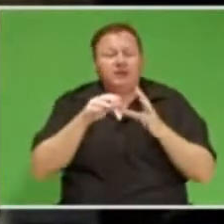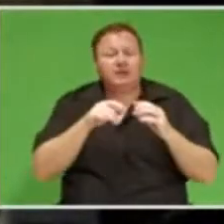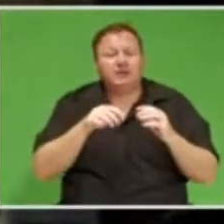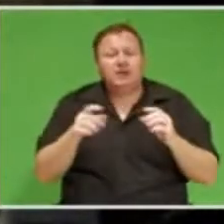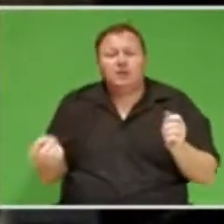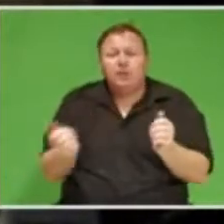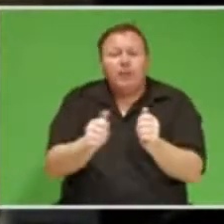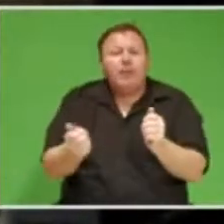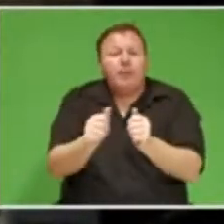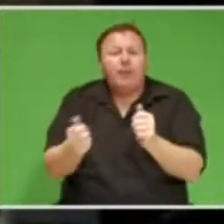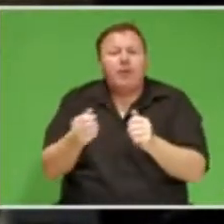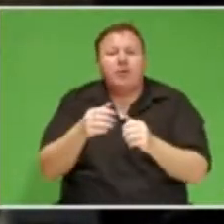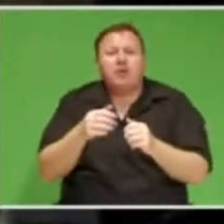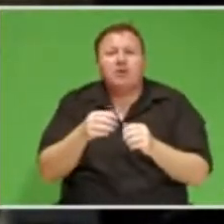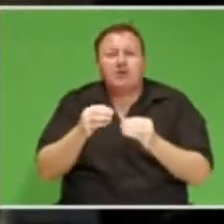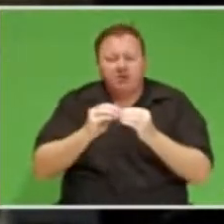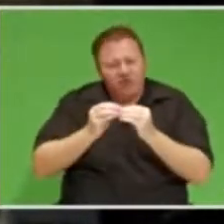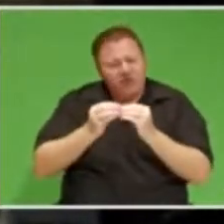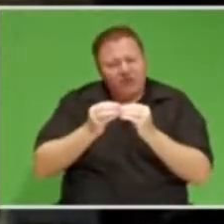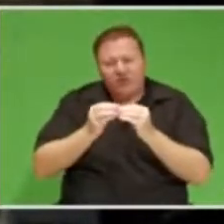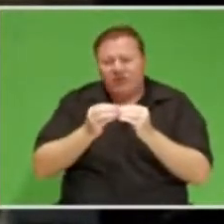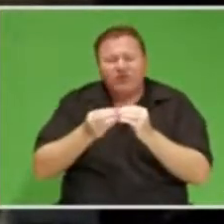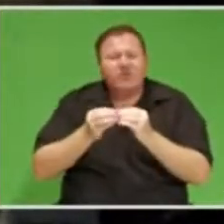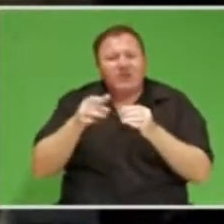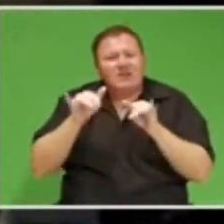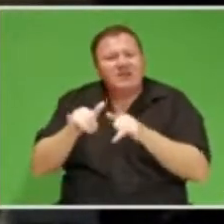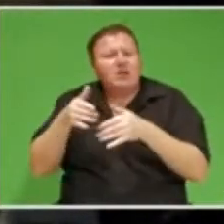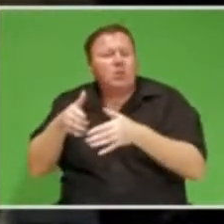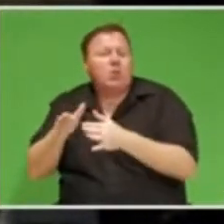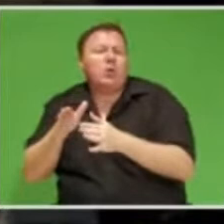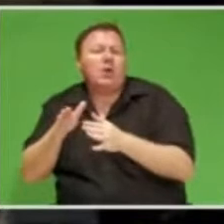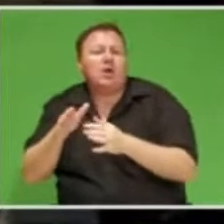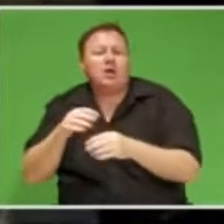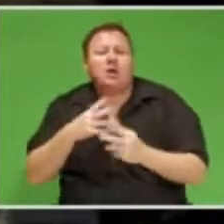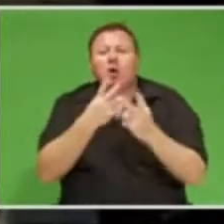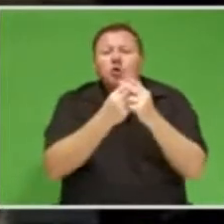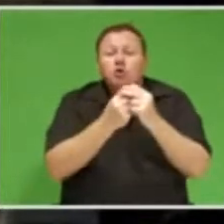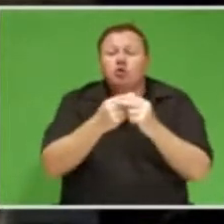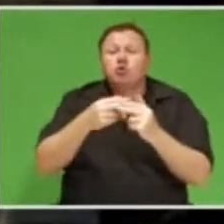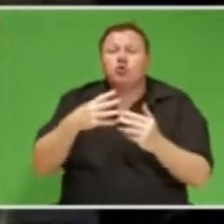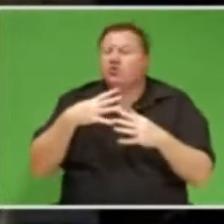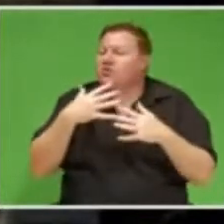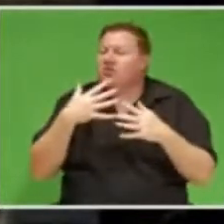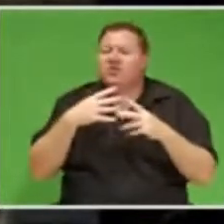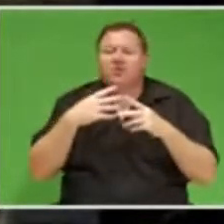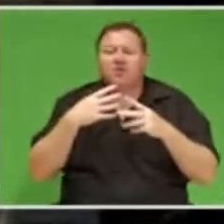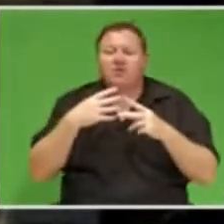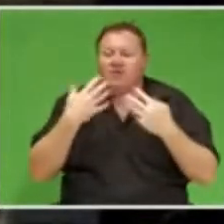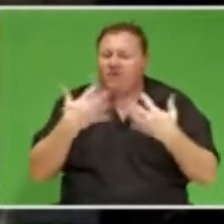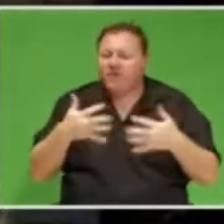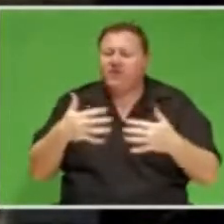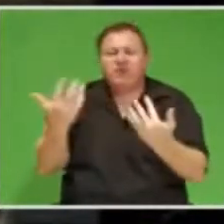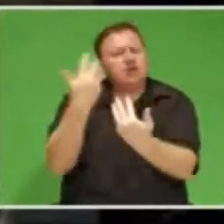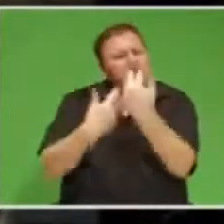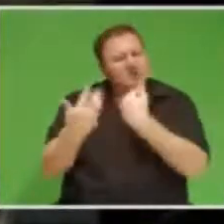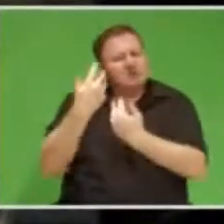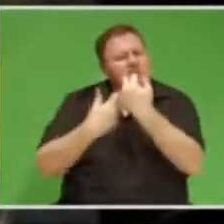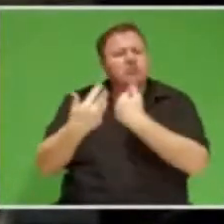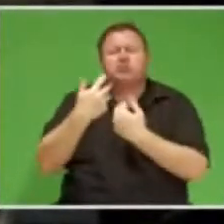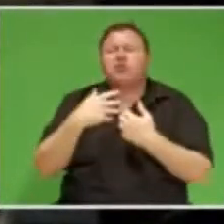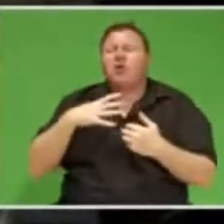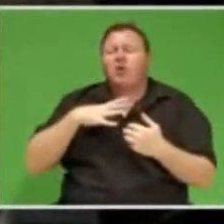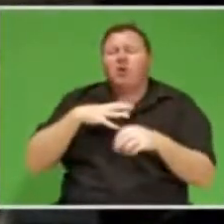sharply by trade unions with us who represent the working people of our country. Now, following